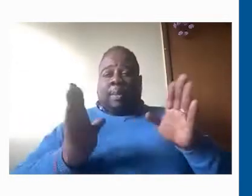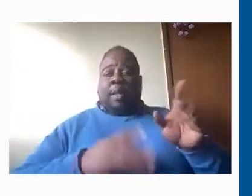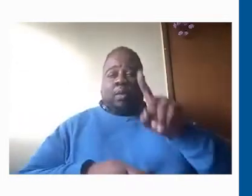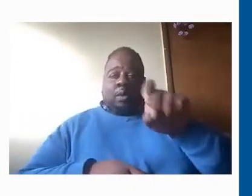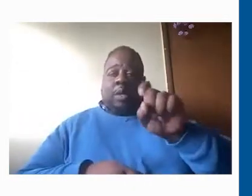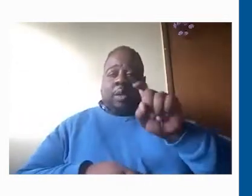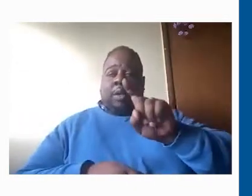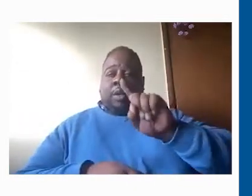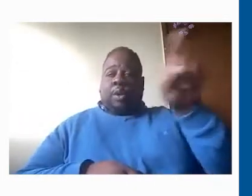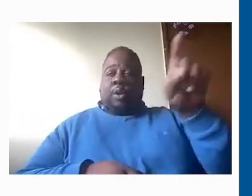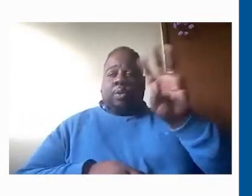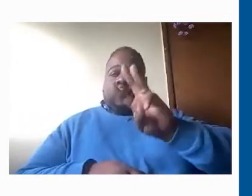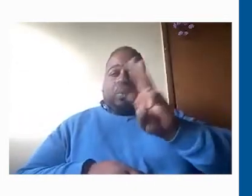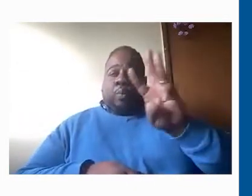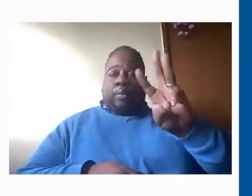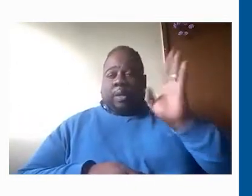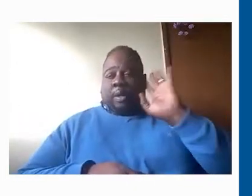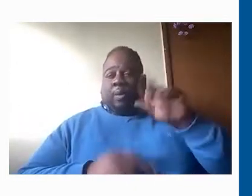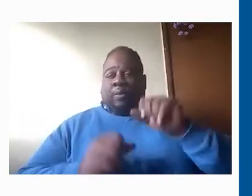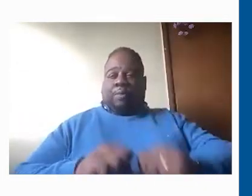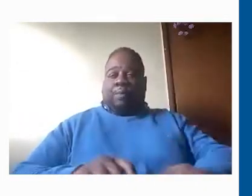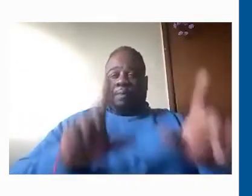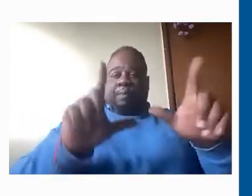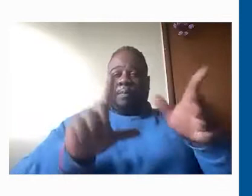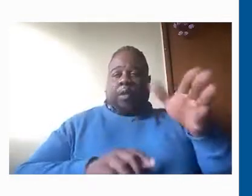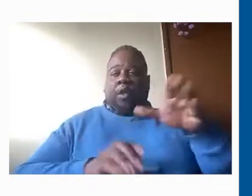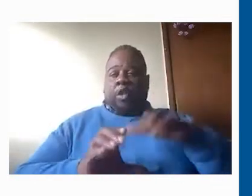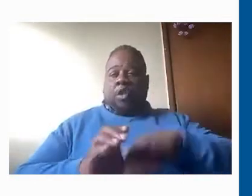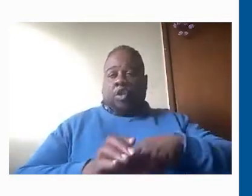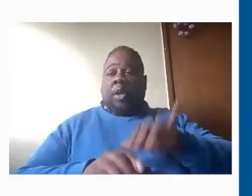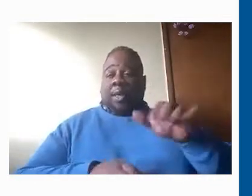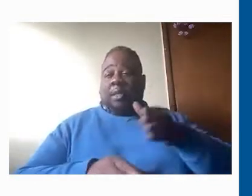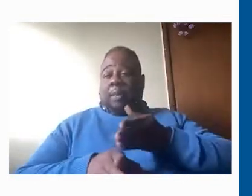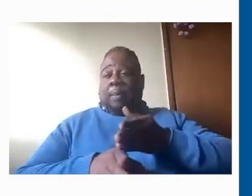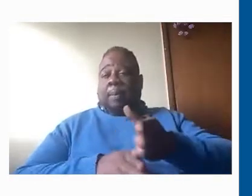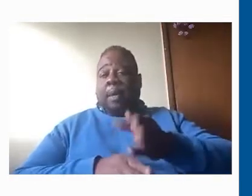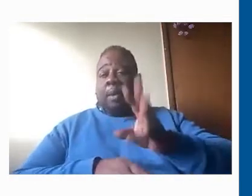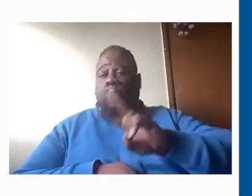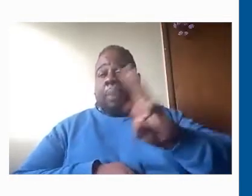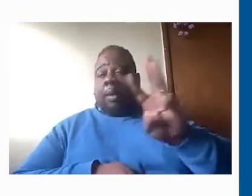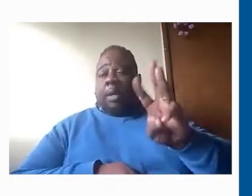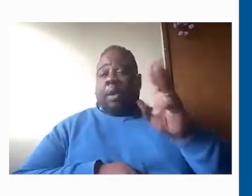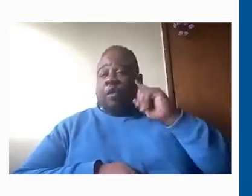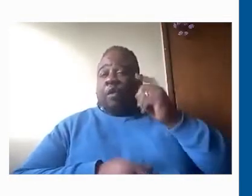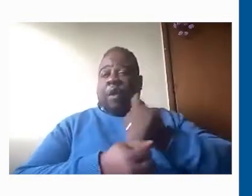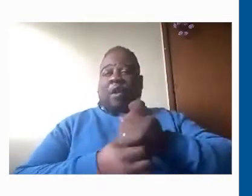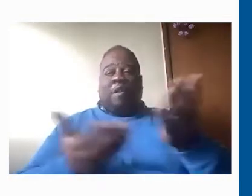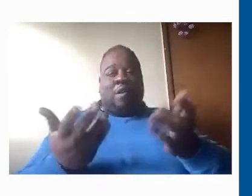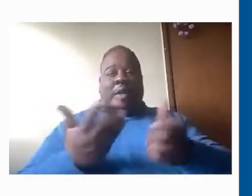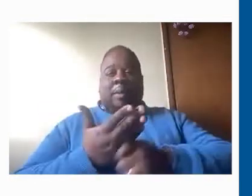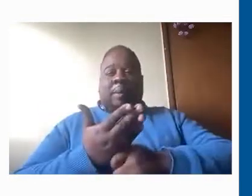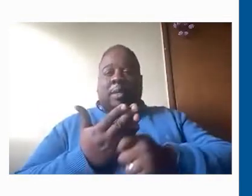nyc.gov/emergency management. That's that is our main website. For all of our materials, it's